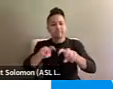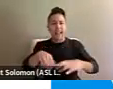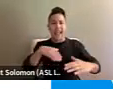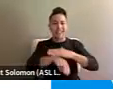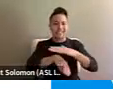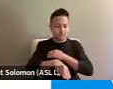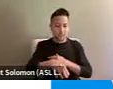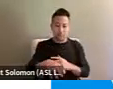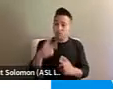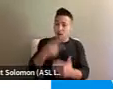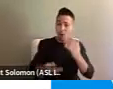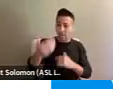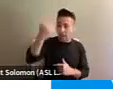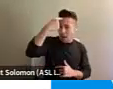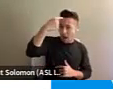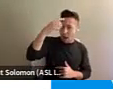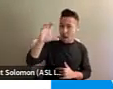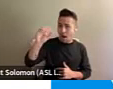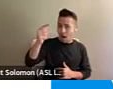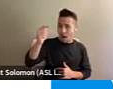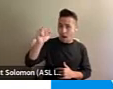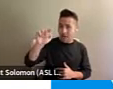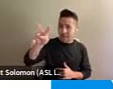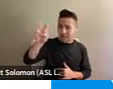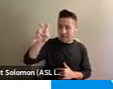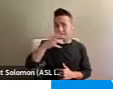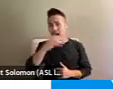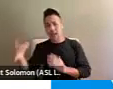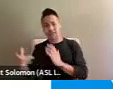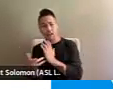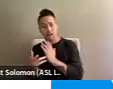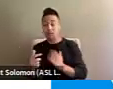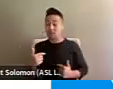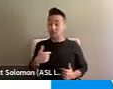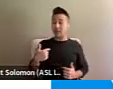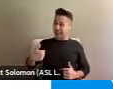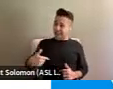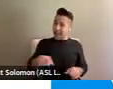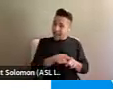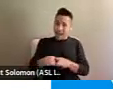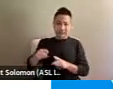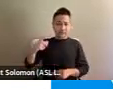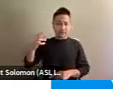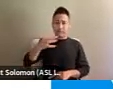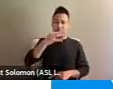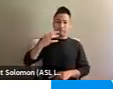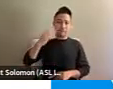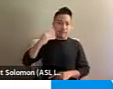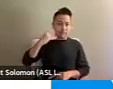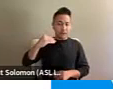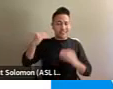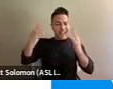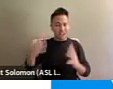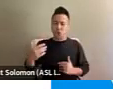and technical. As an experienced educator, we know what our students can and